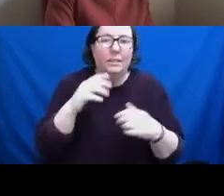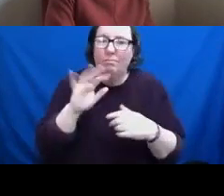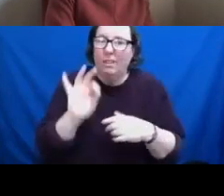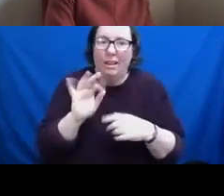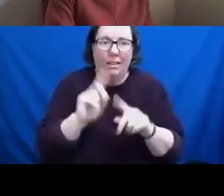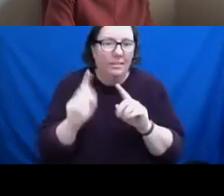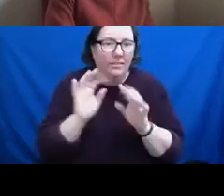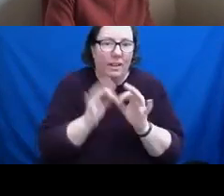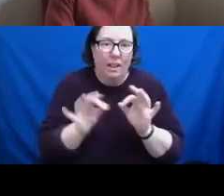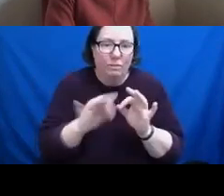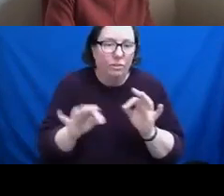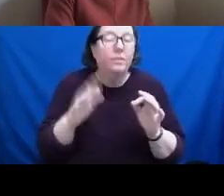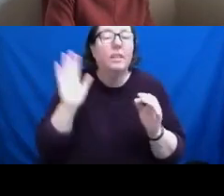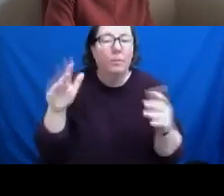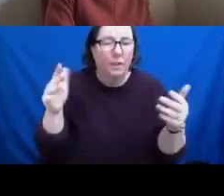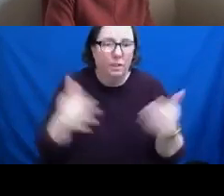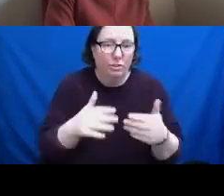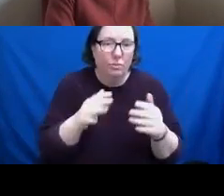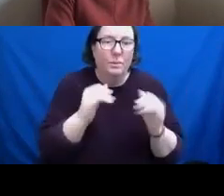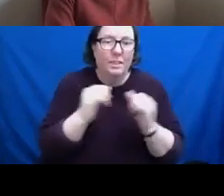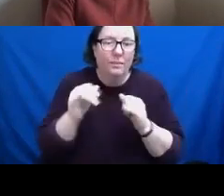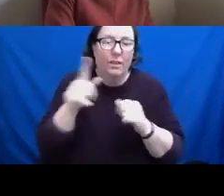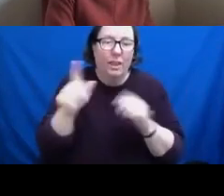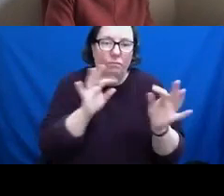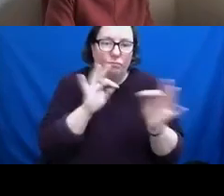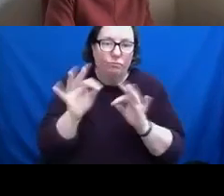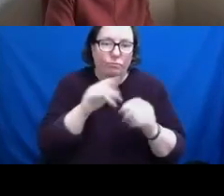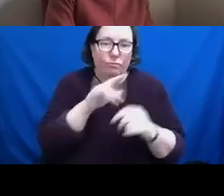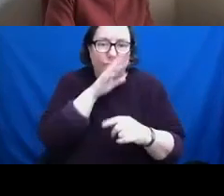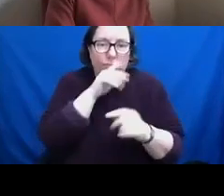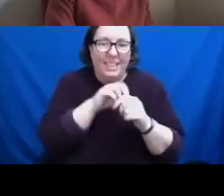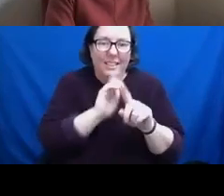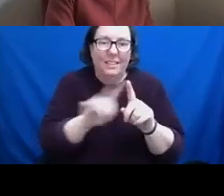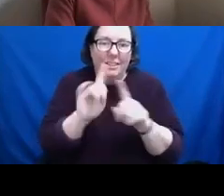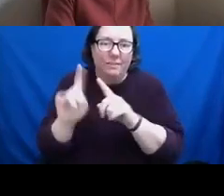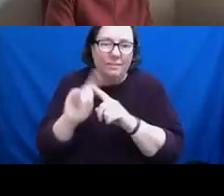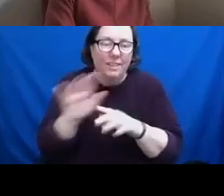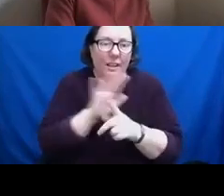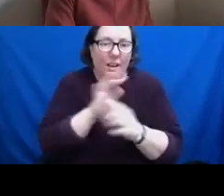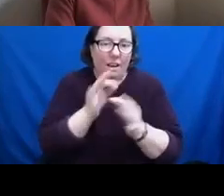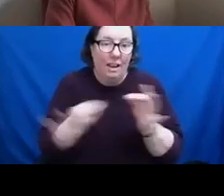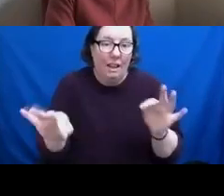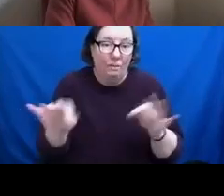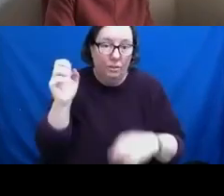will then introduce themselves to their respective constituents.